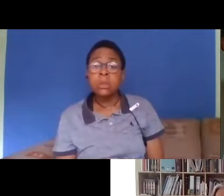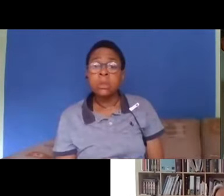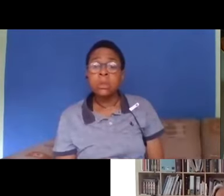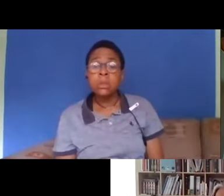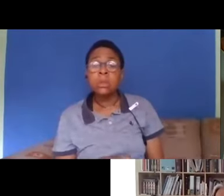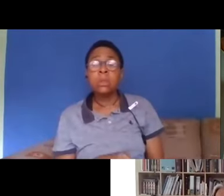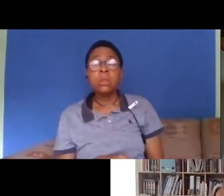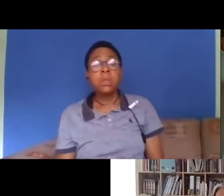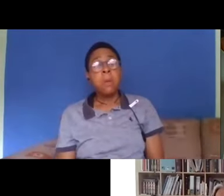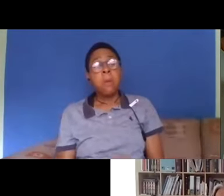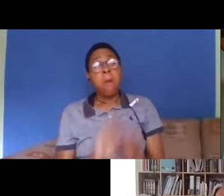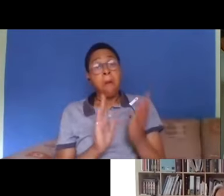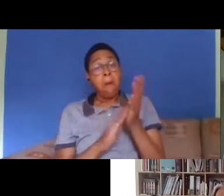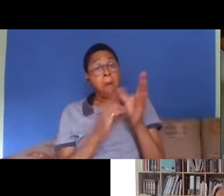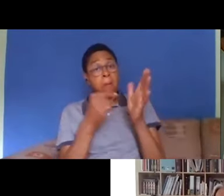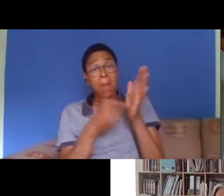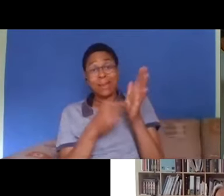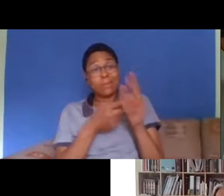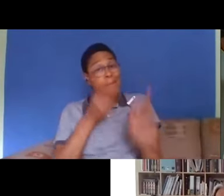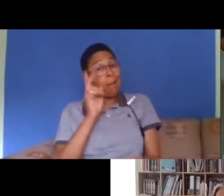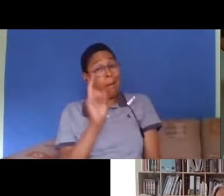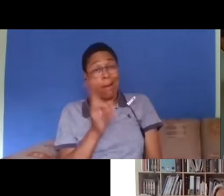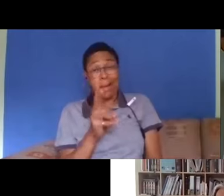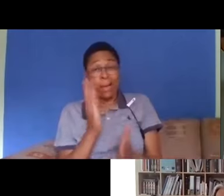Again, it's just about mitigating risk. So